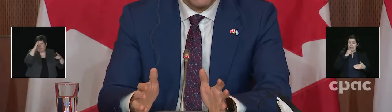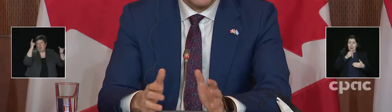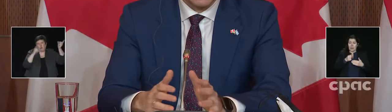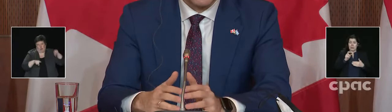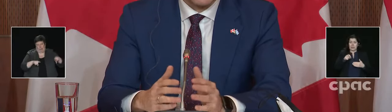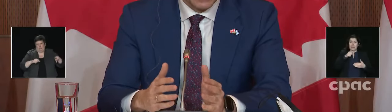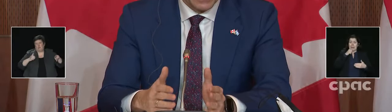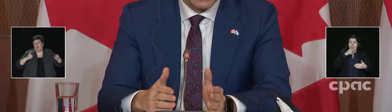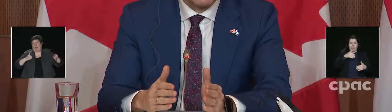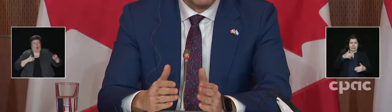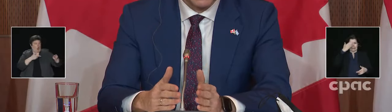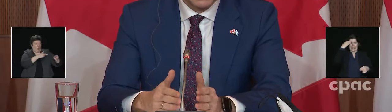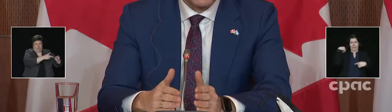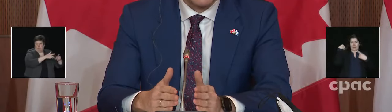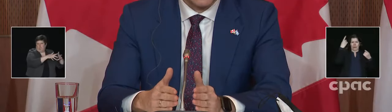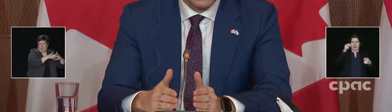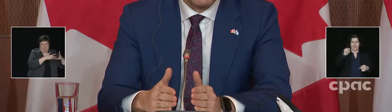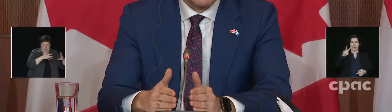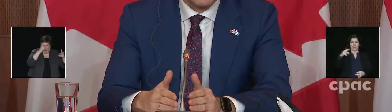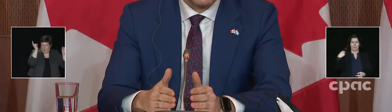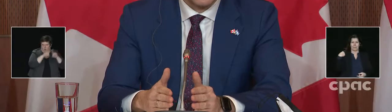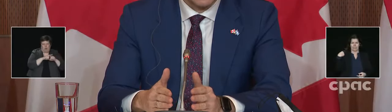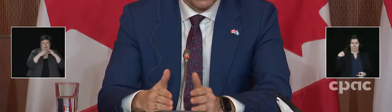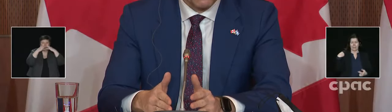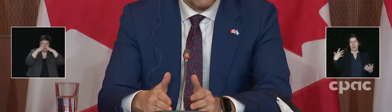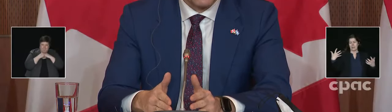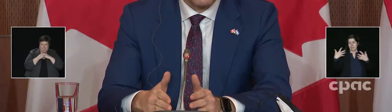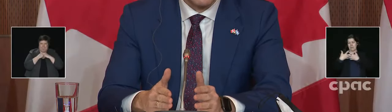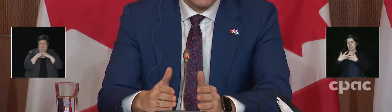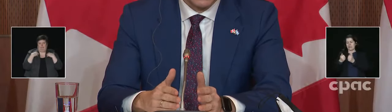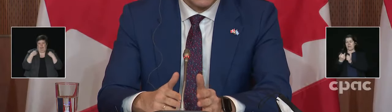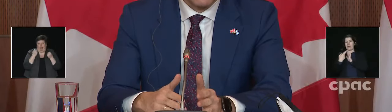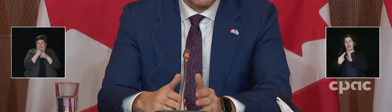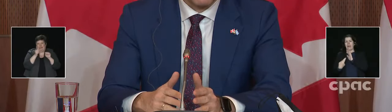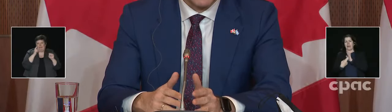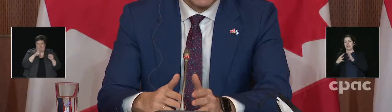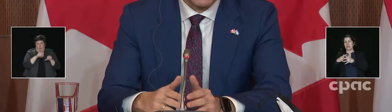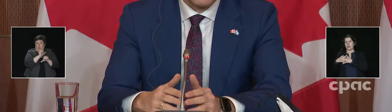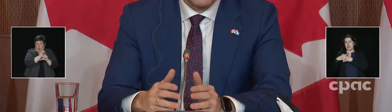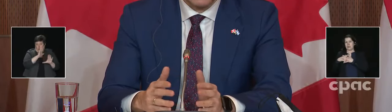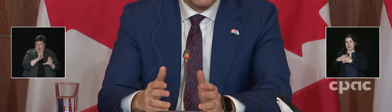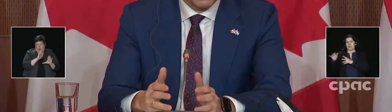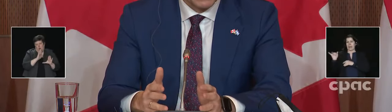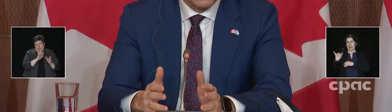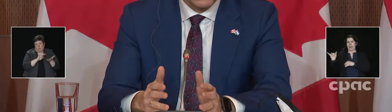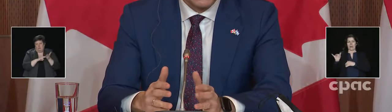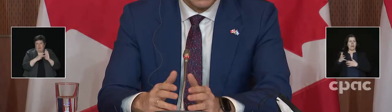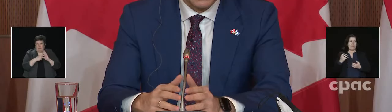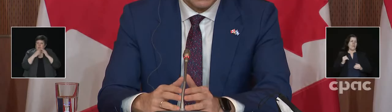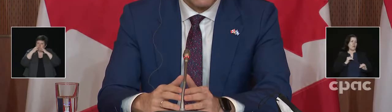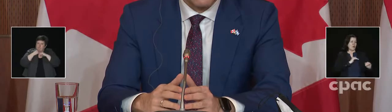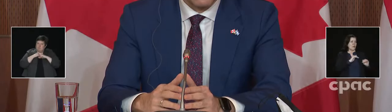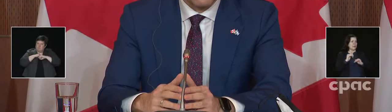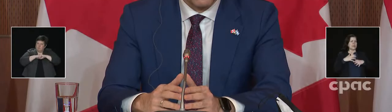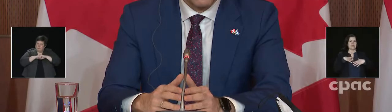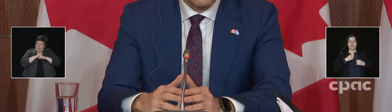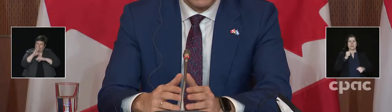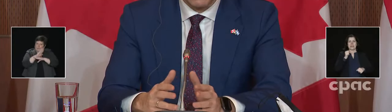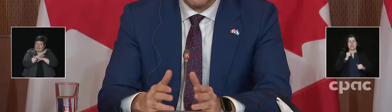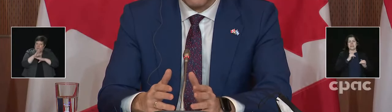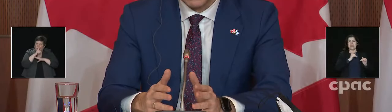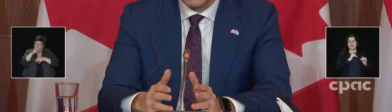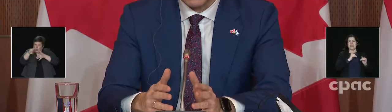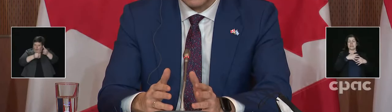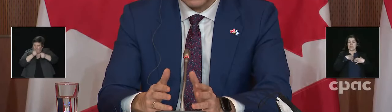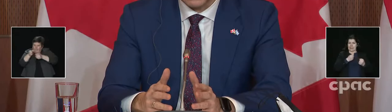of the border that, again, protecting the health and safety of workers is also protecting the businesses that hire those workers